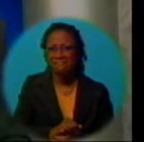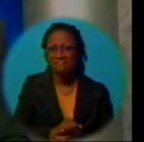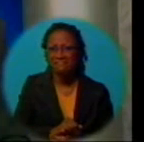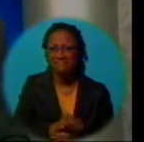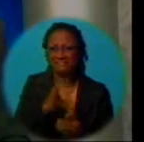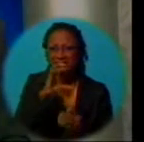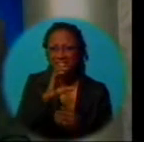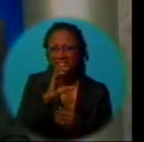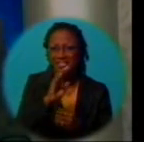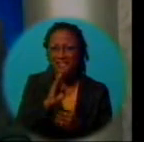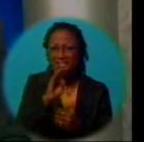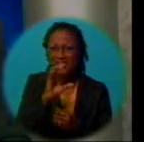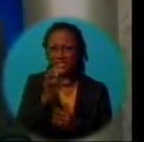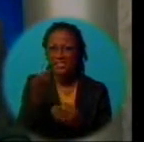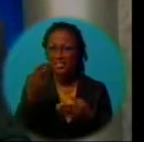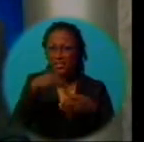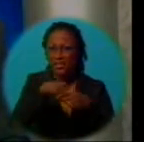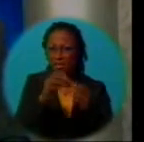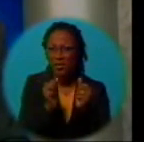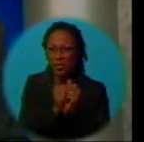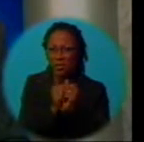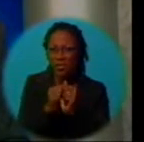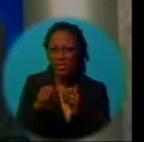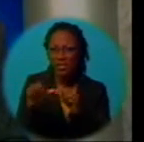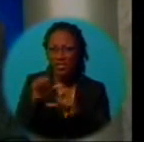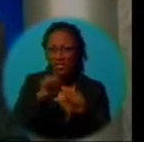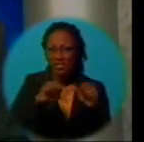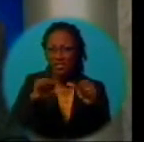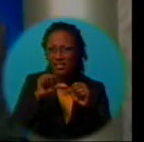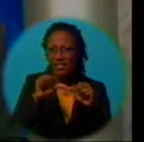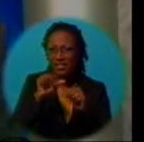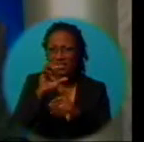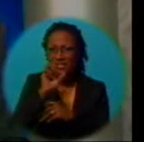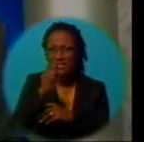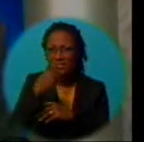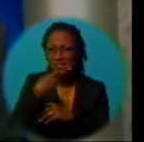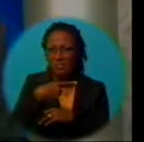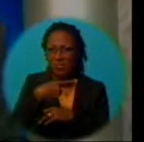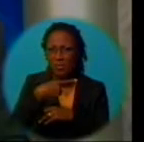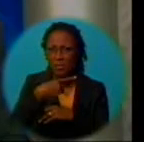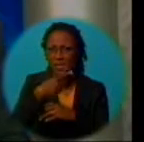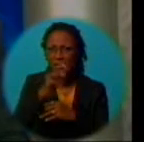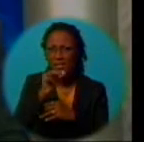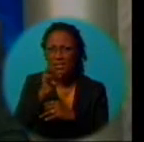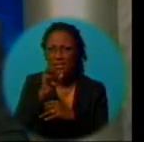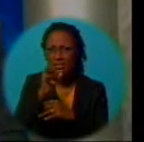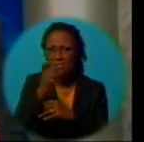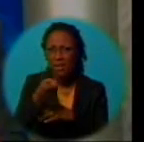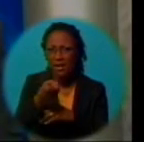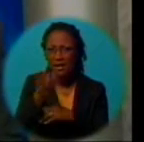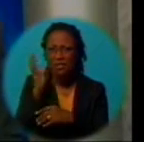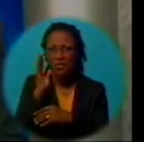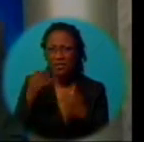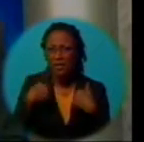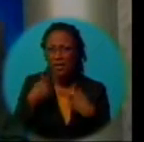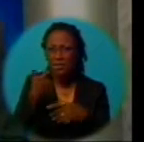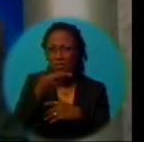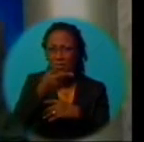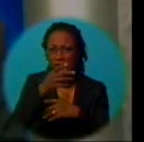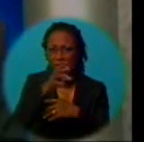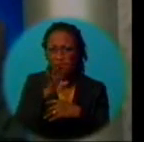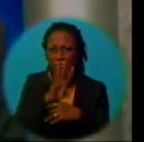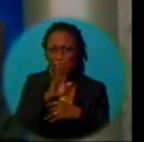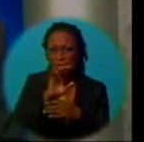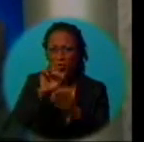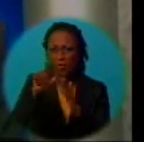CBC, in conjunction with the regional sports programming cable provider, Sportsmax, will be virtually having 24-hour coverage of the